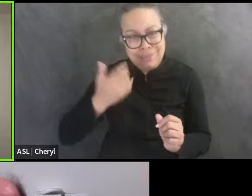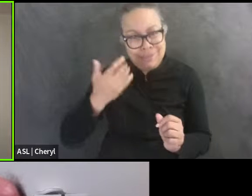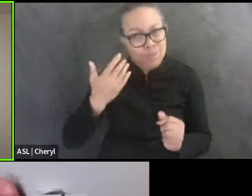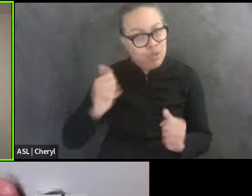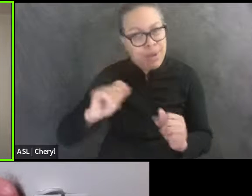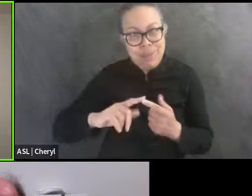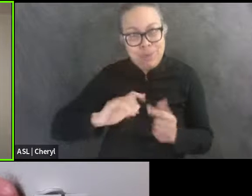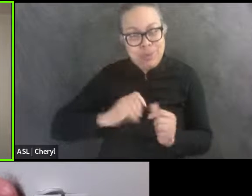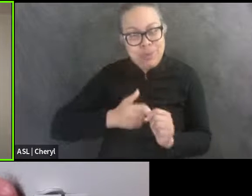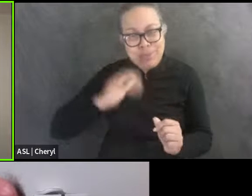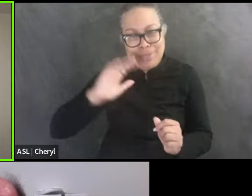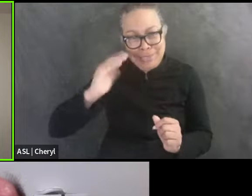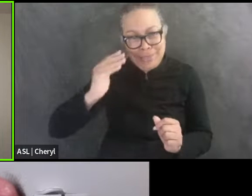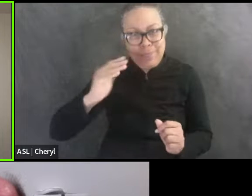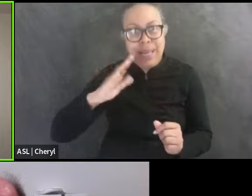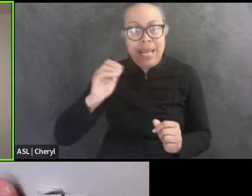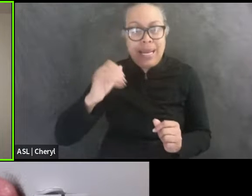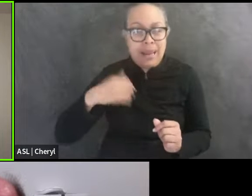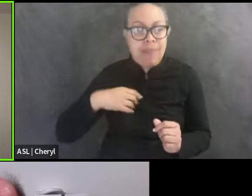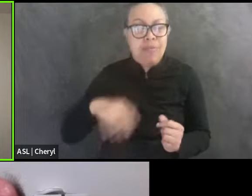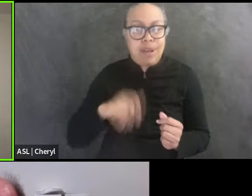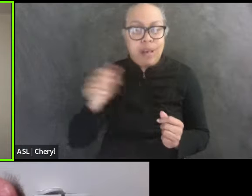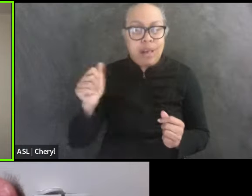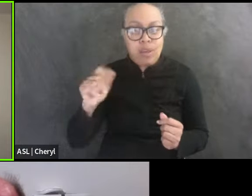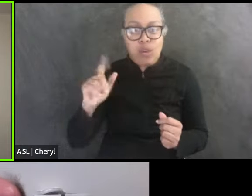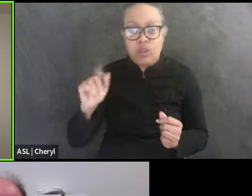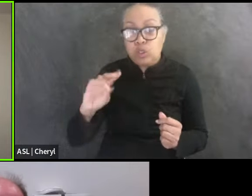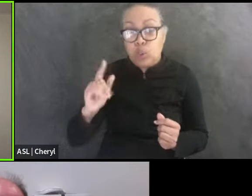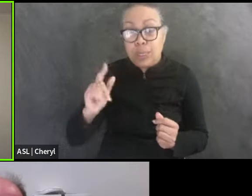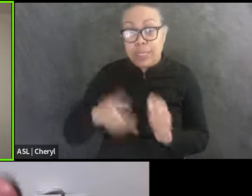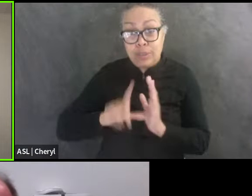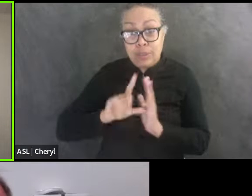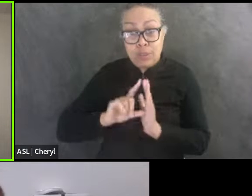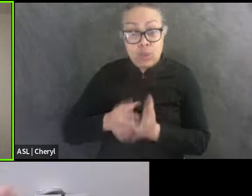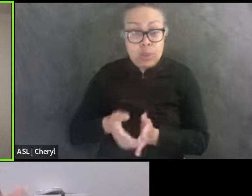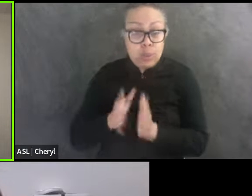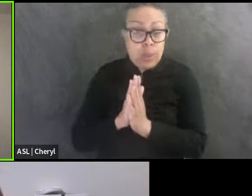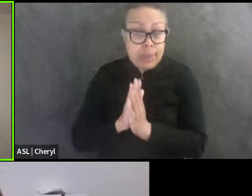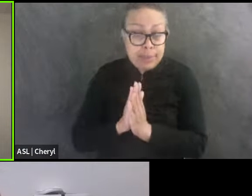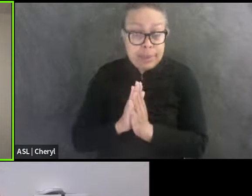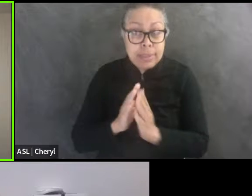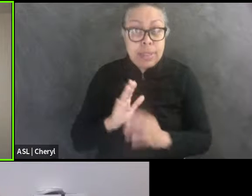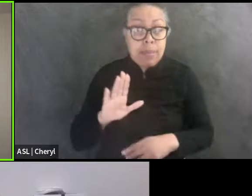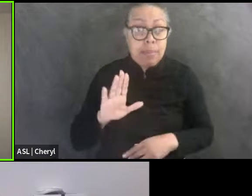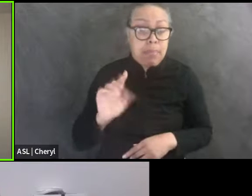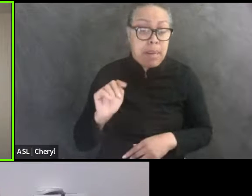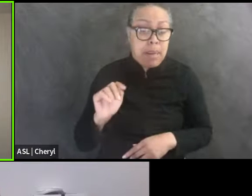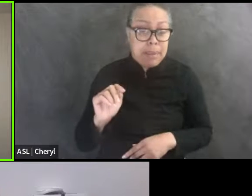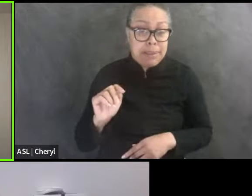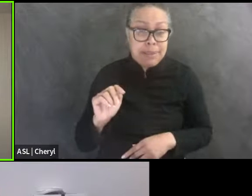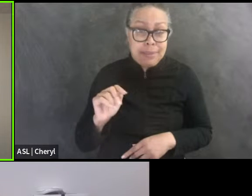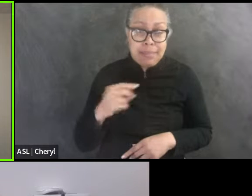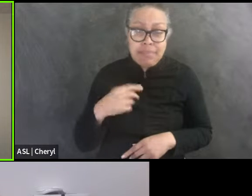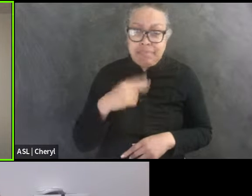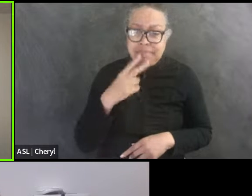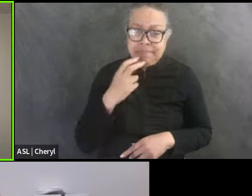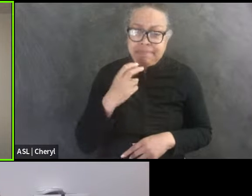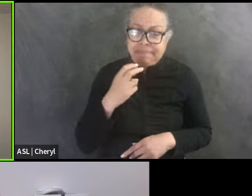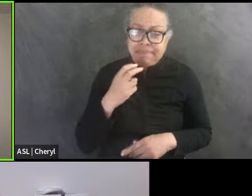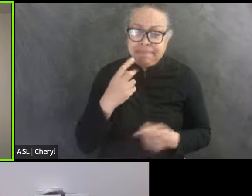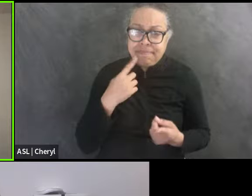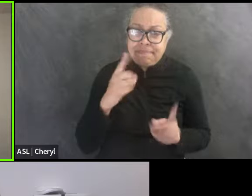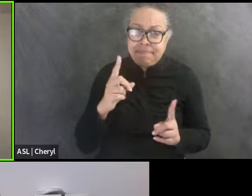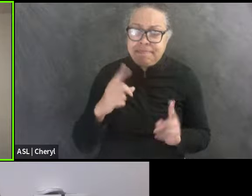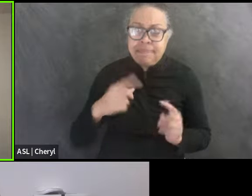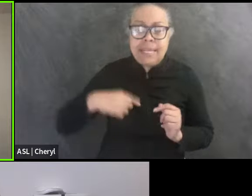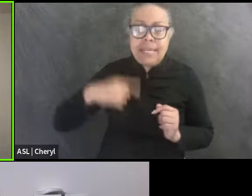other zoning review they've requested, but I just can't see how they will. The conclusion is